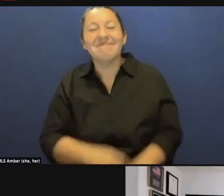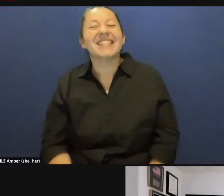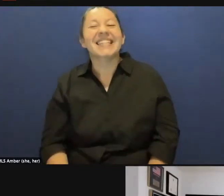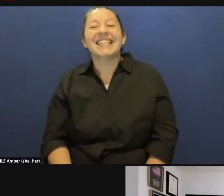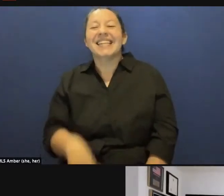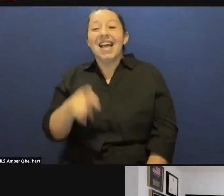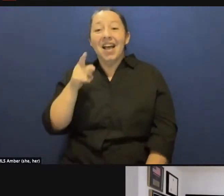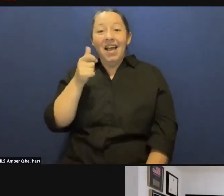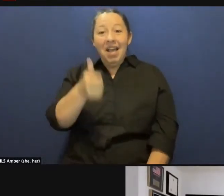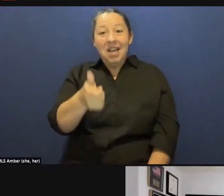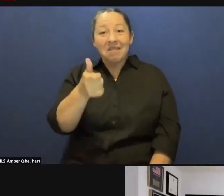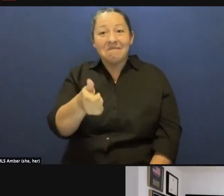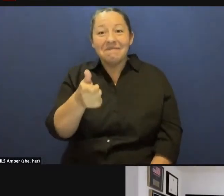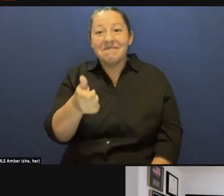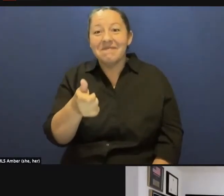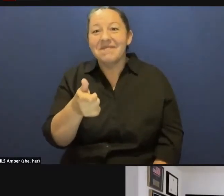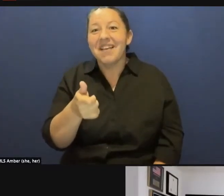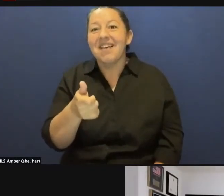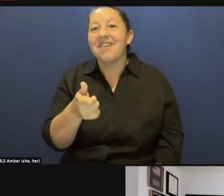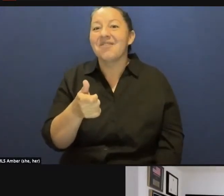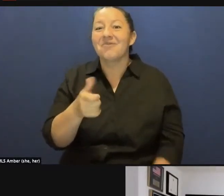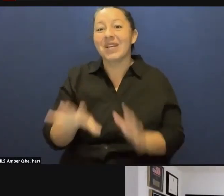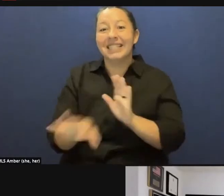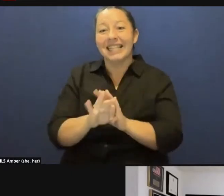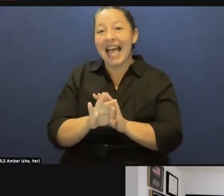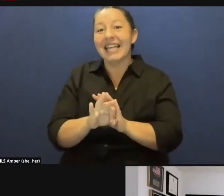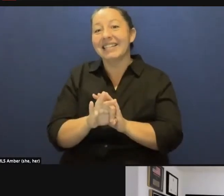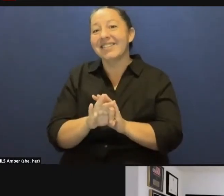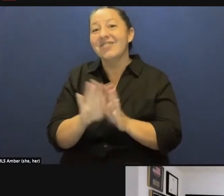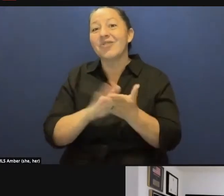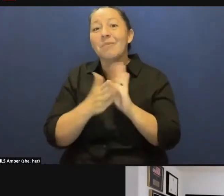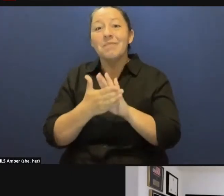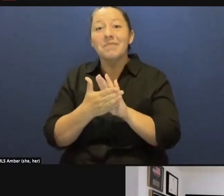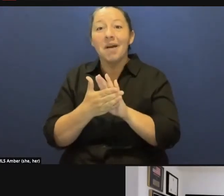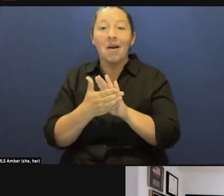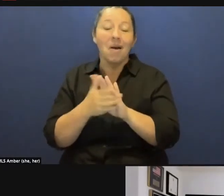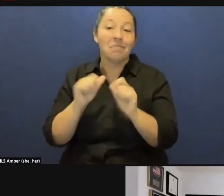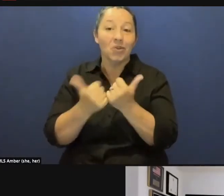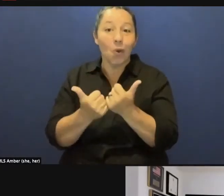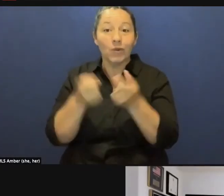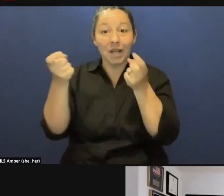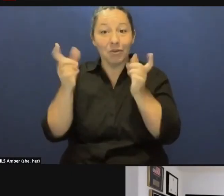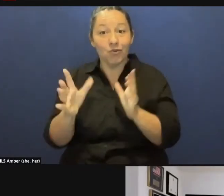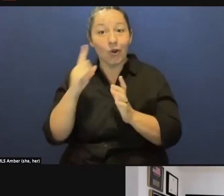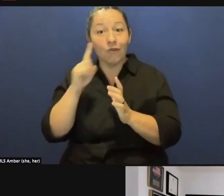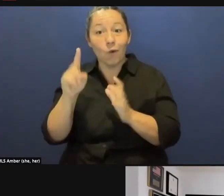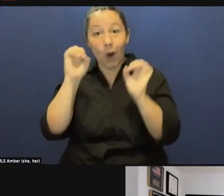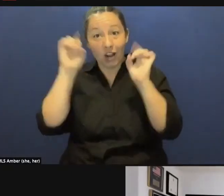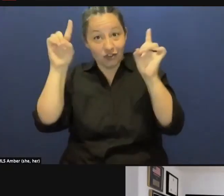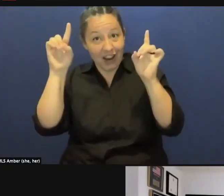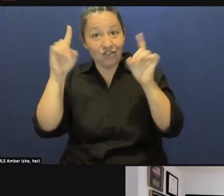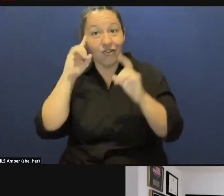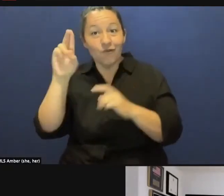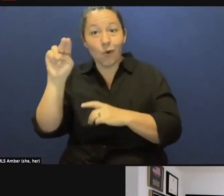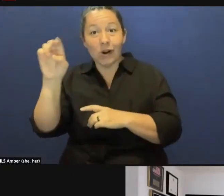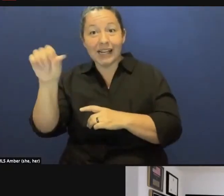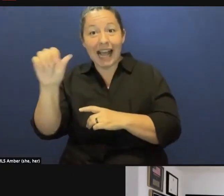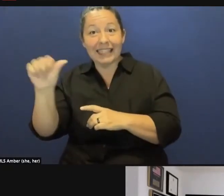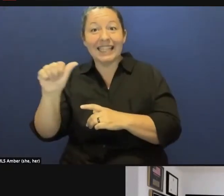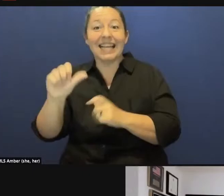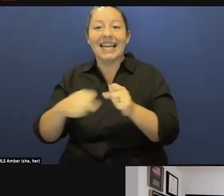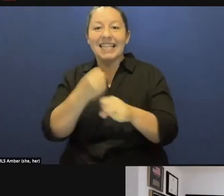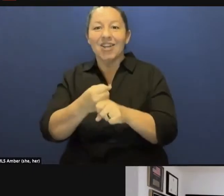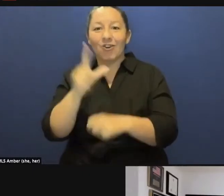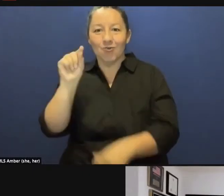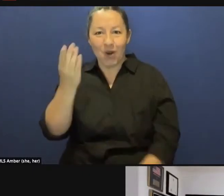He was selected to be the Associate Administrator for Education for NASA in